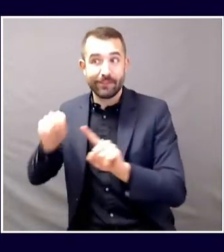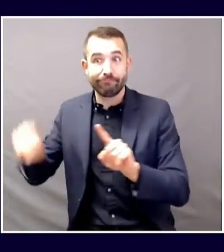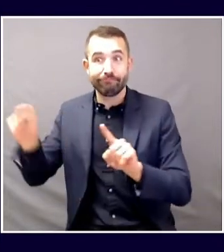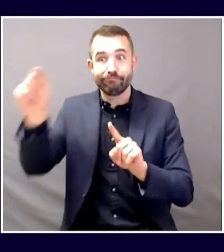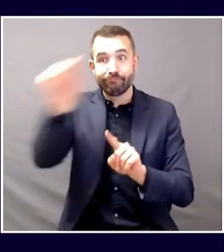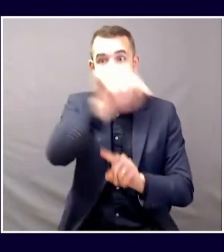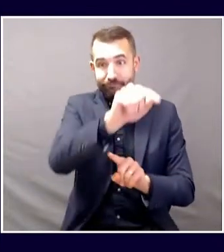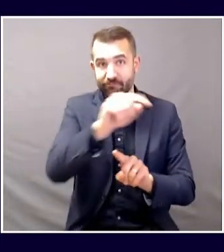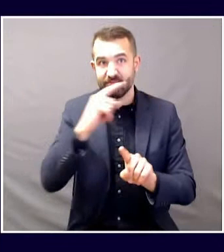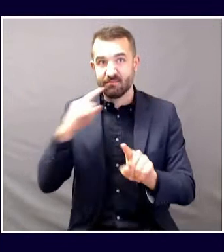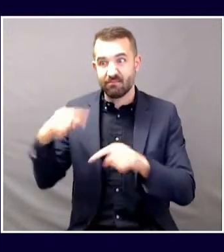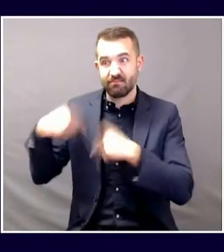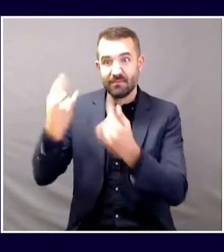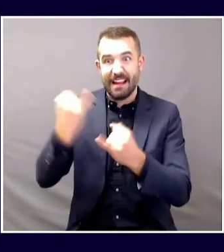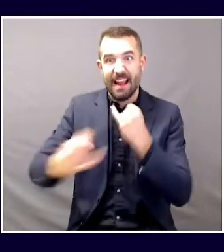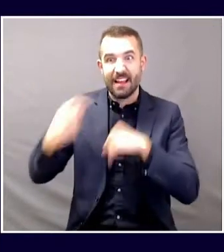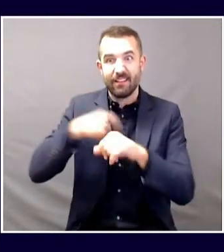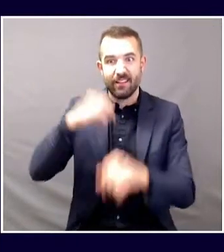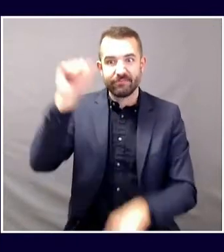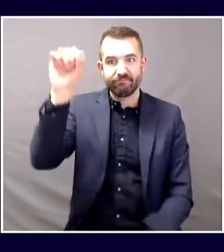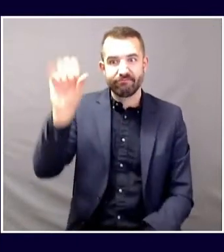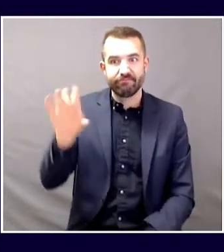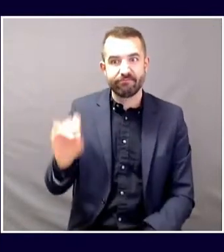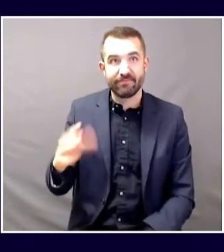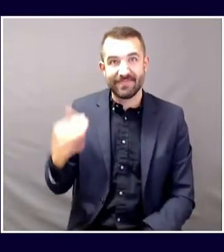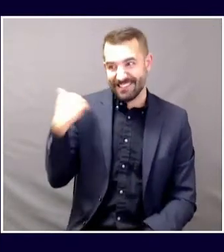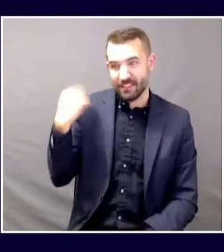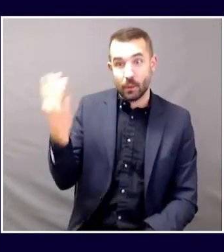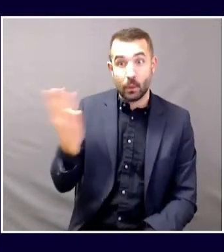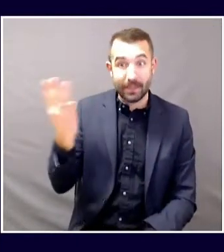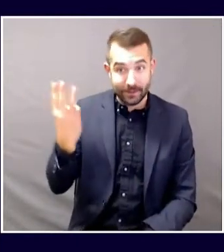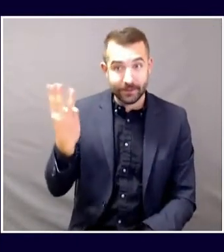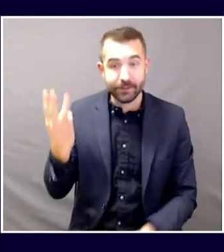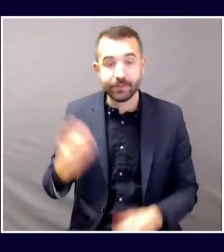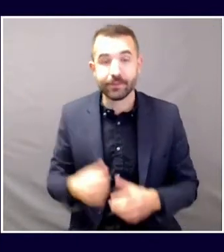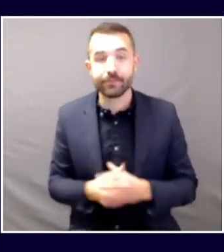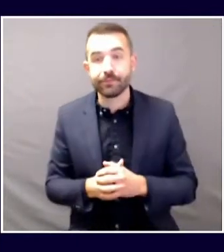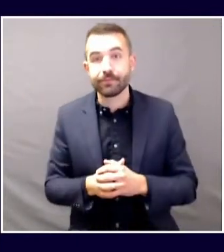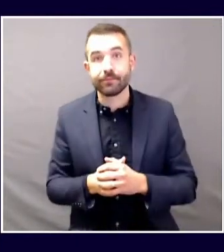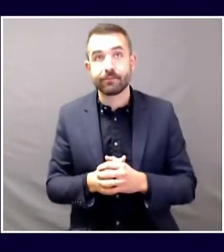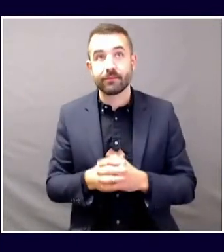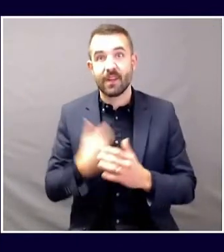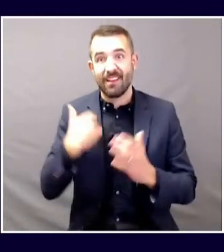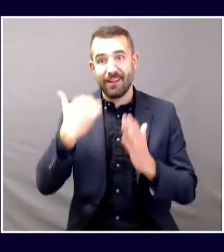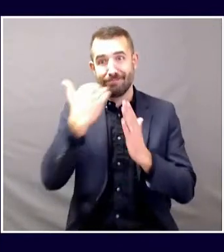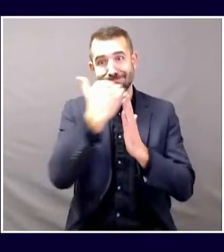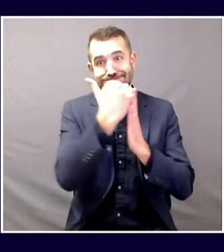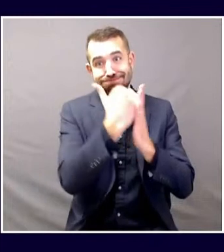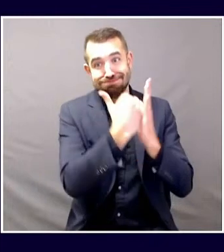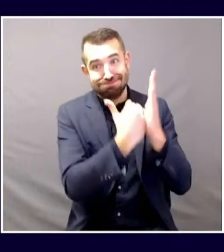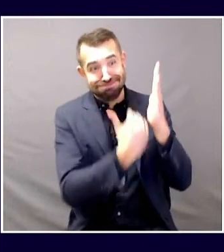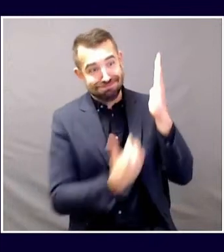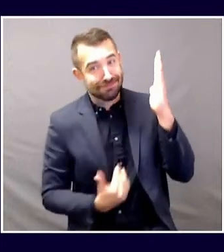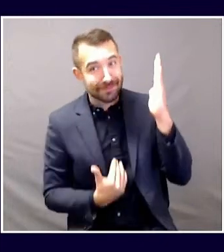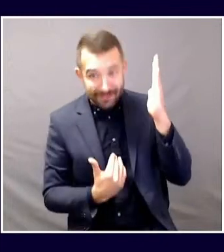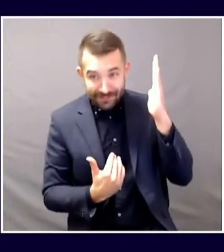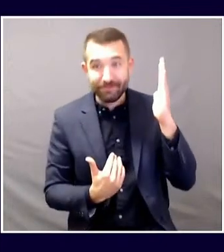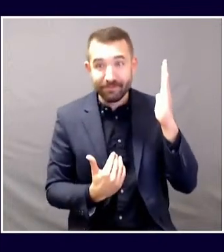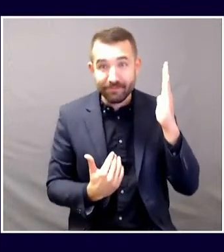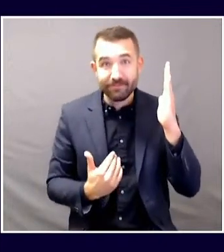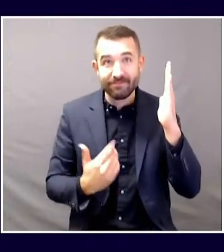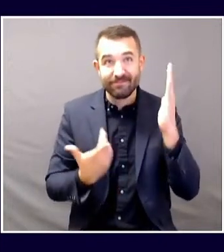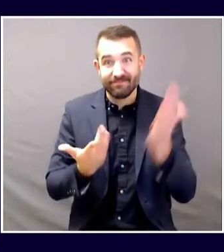last time I spoke with you on Wednesday. This is a long list, and it's indicative of where we are with